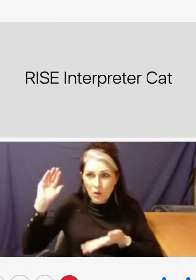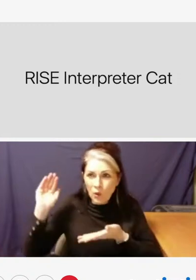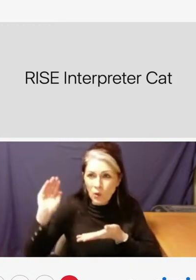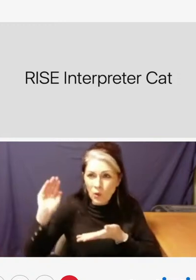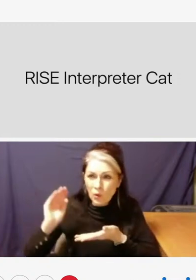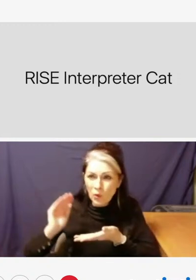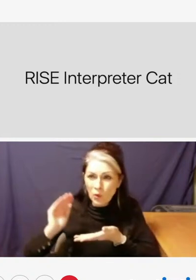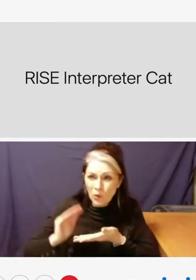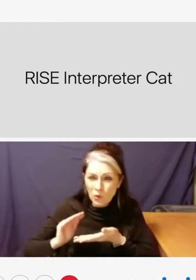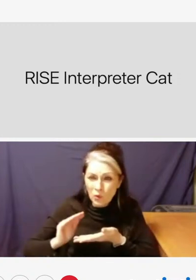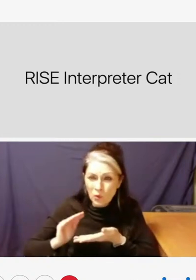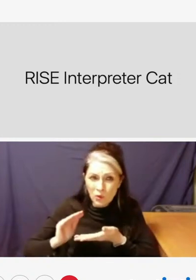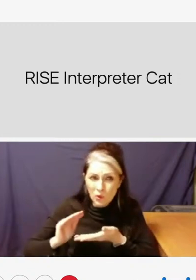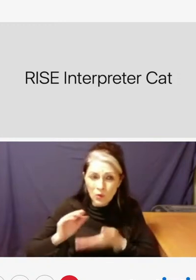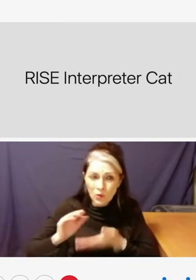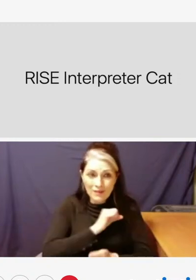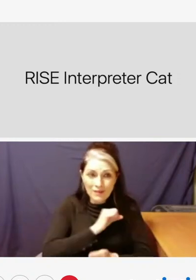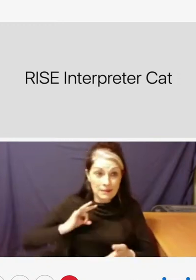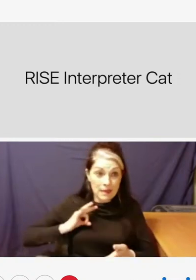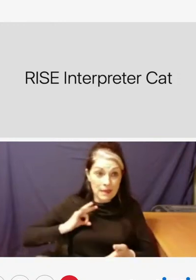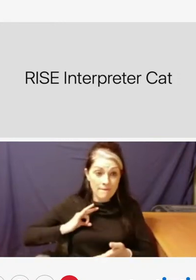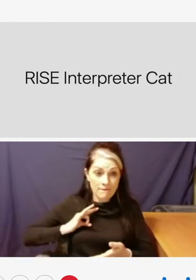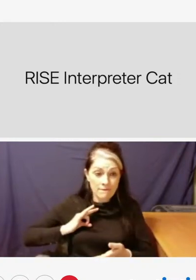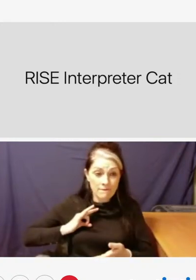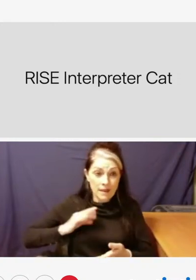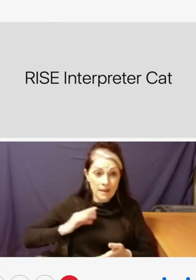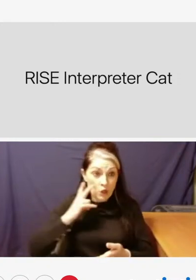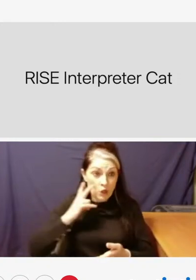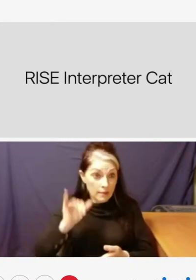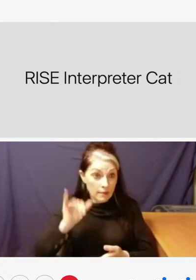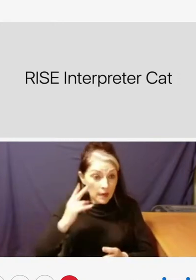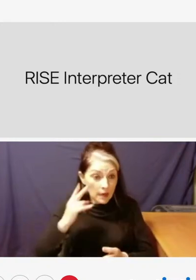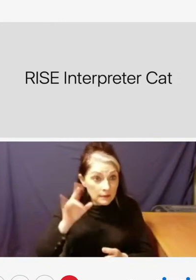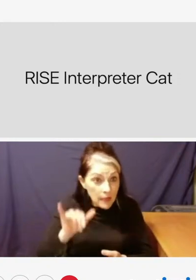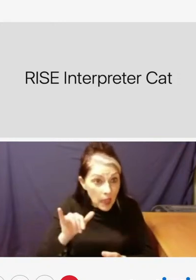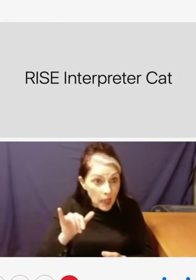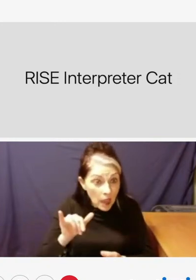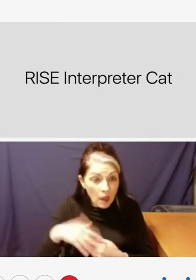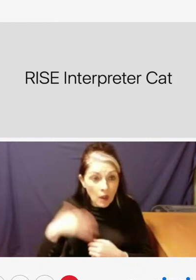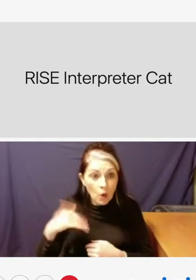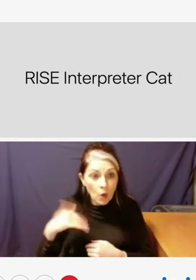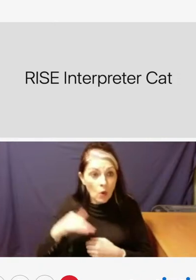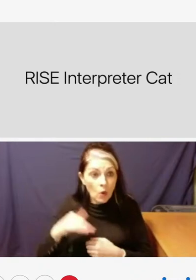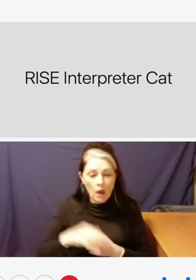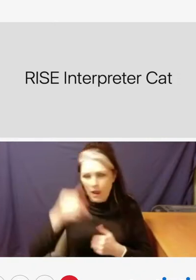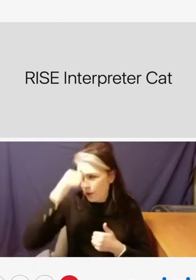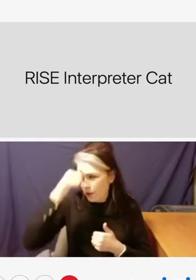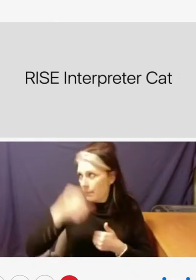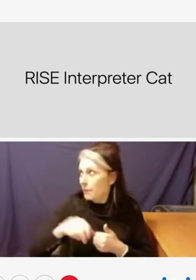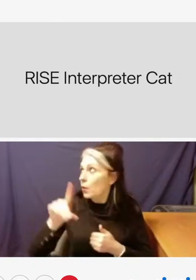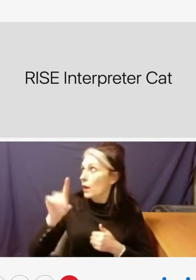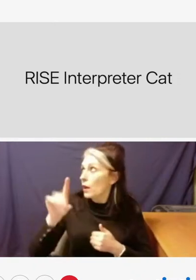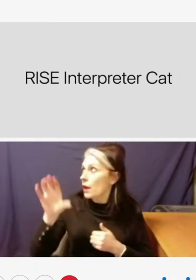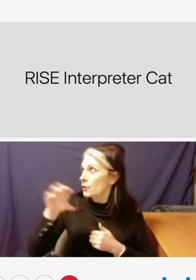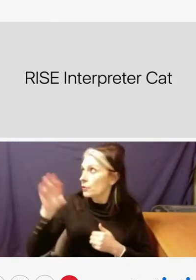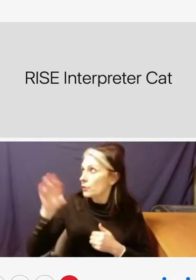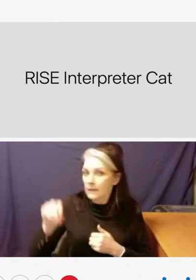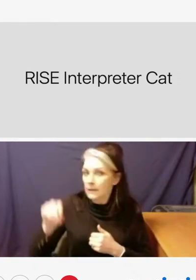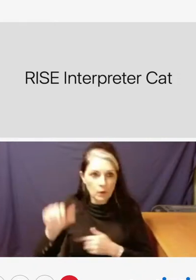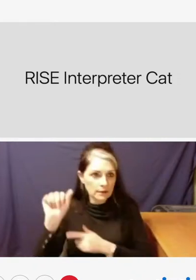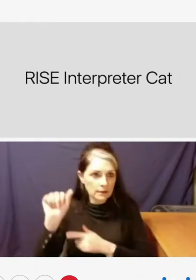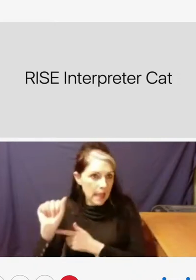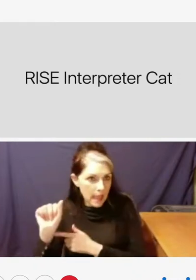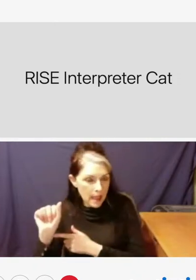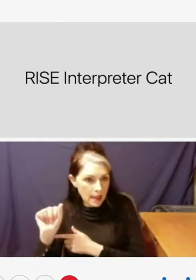well you know if I look at that and I see that I was like you know I remember like 100% was an A and 50% is a